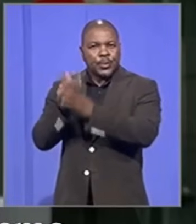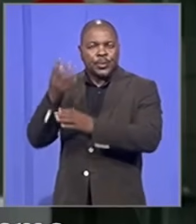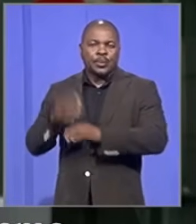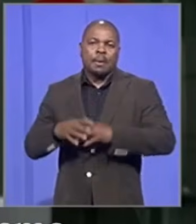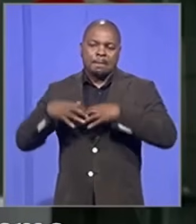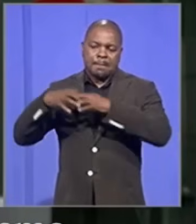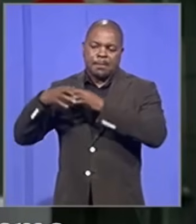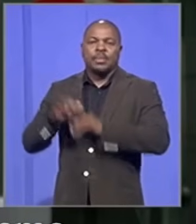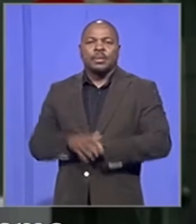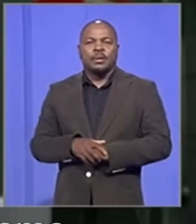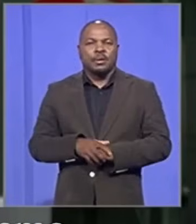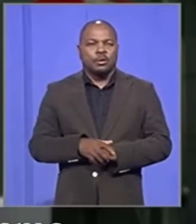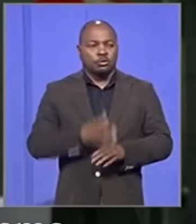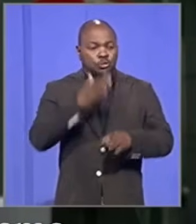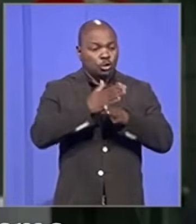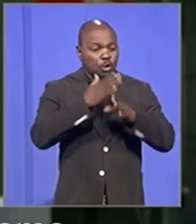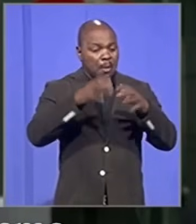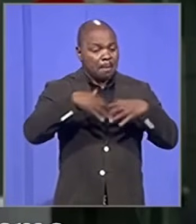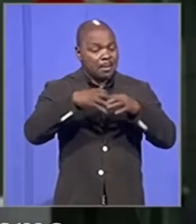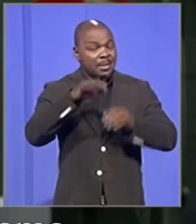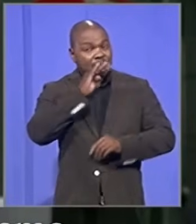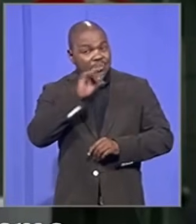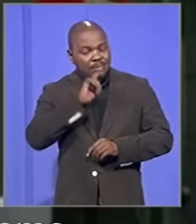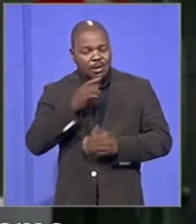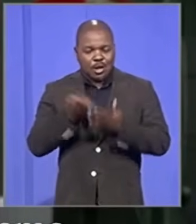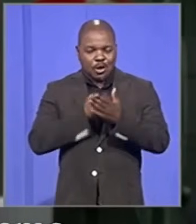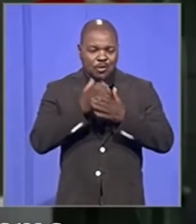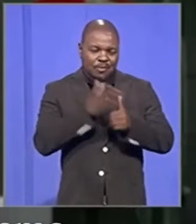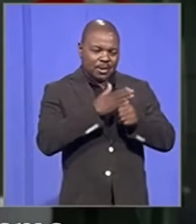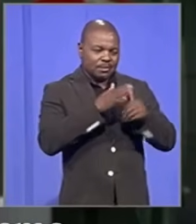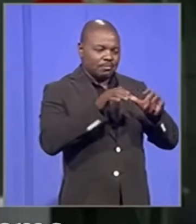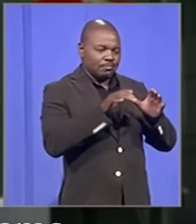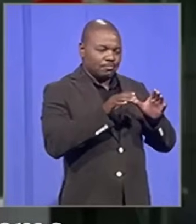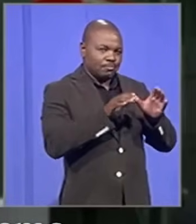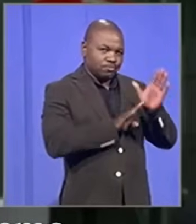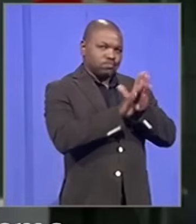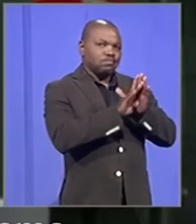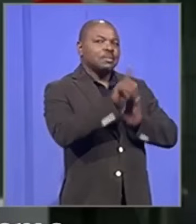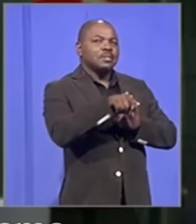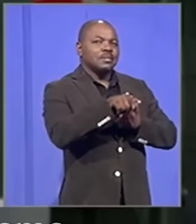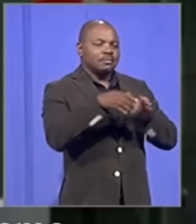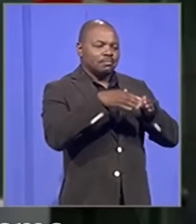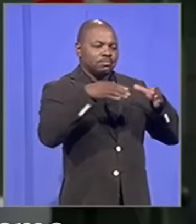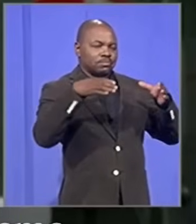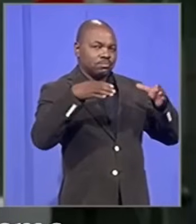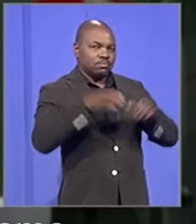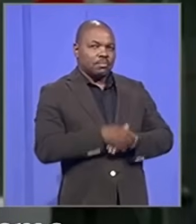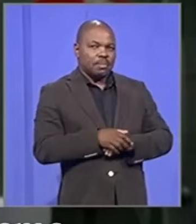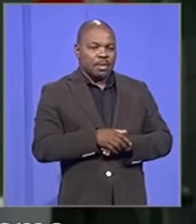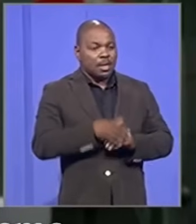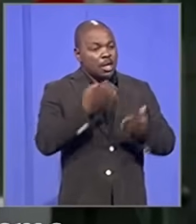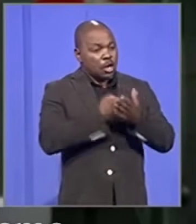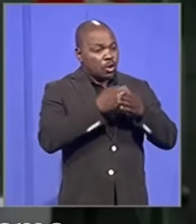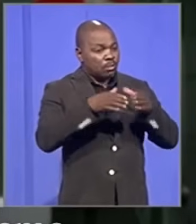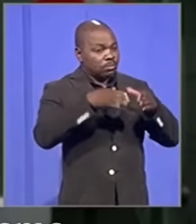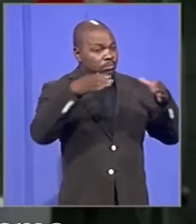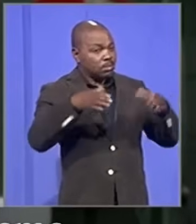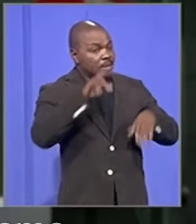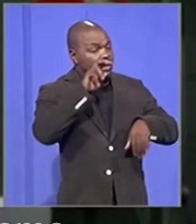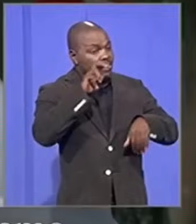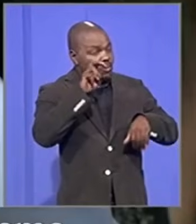And to create jobs, it means we must grow the economy. And in order to grow the economy, it means we must end